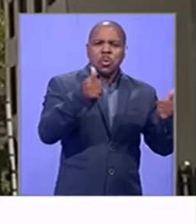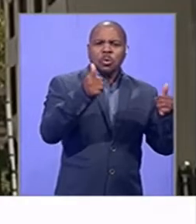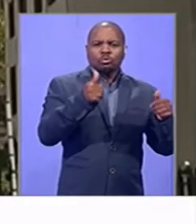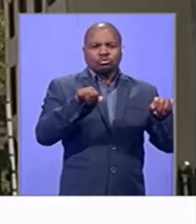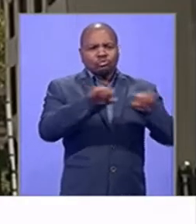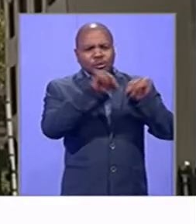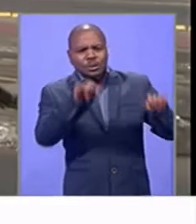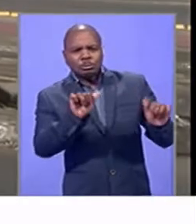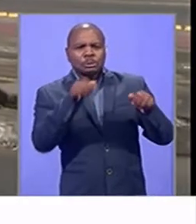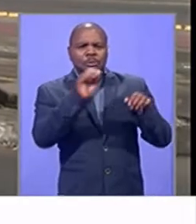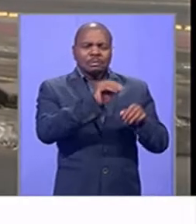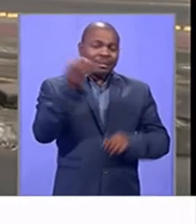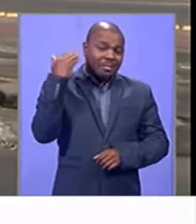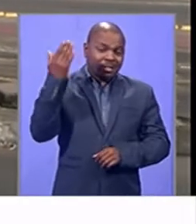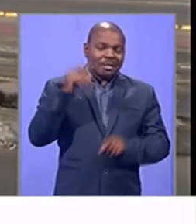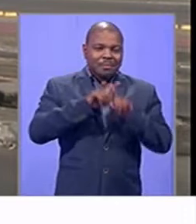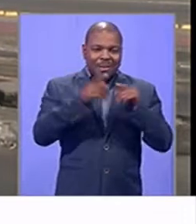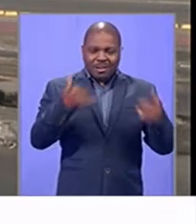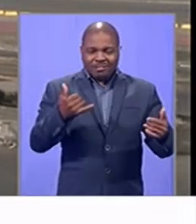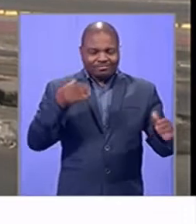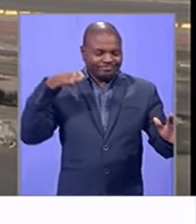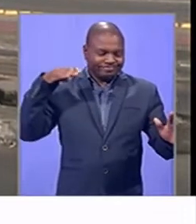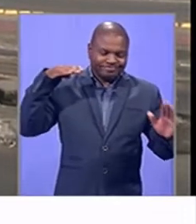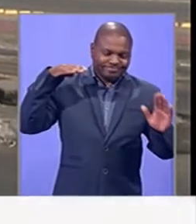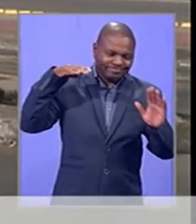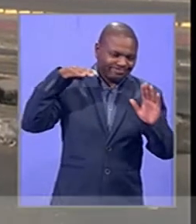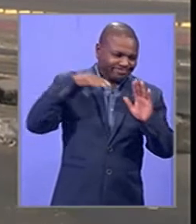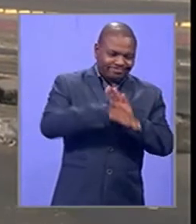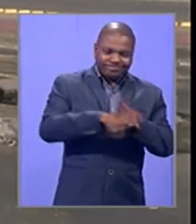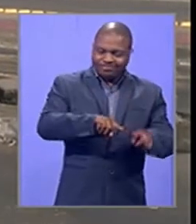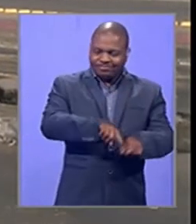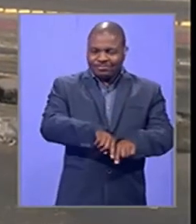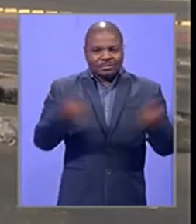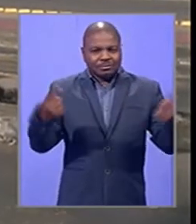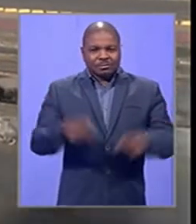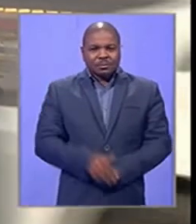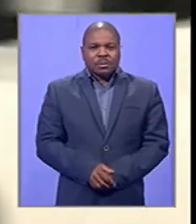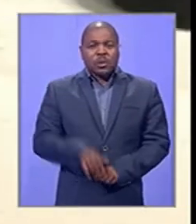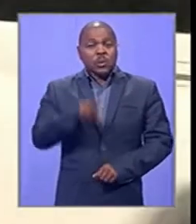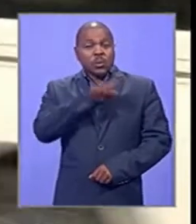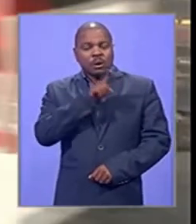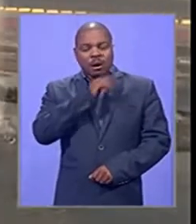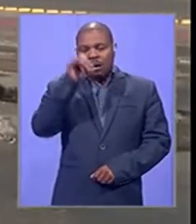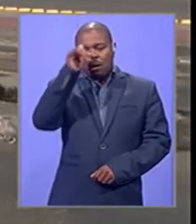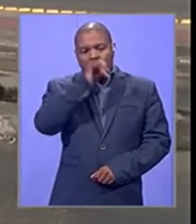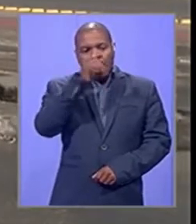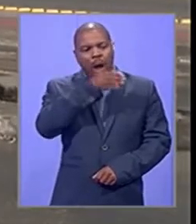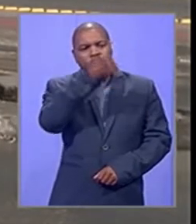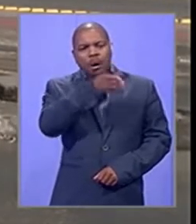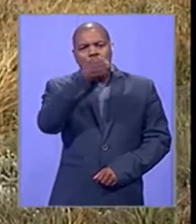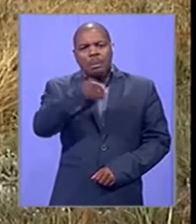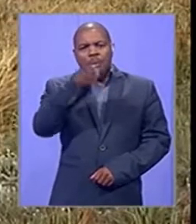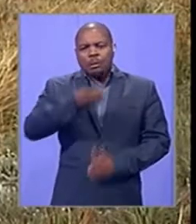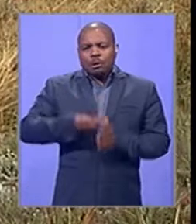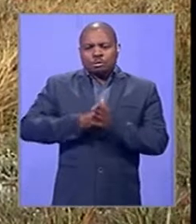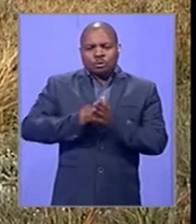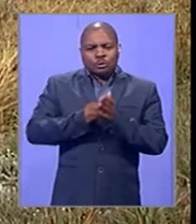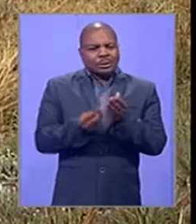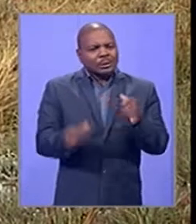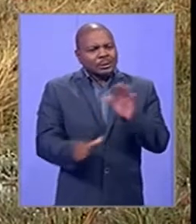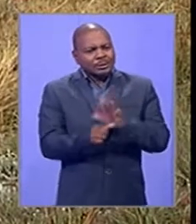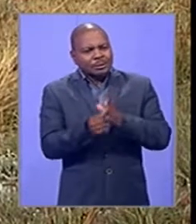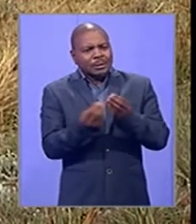a godimo bjale maemo ao ga a sa le bjalo bosenyi bo tšwela pele dinokwane di senya dilo tše bohlokwa tša go